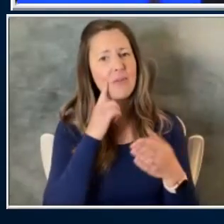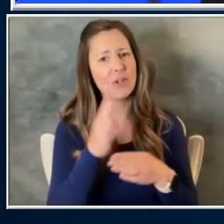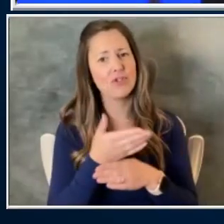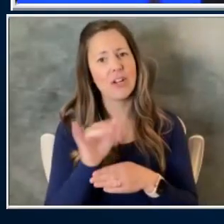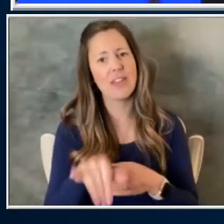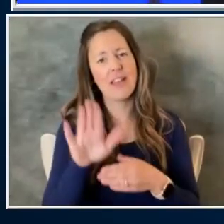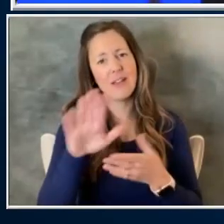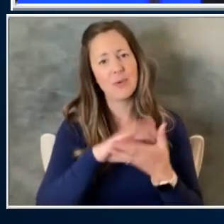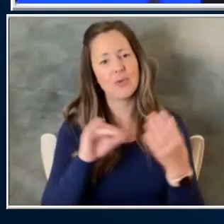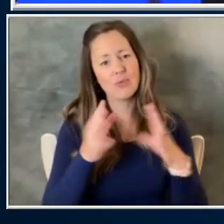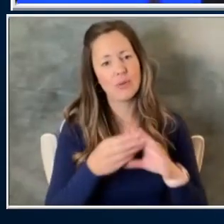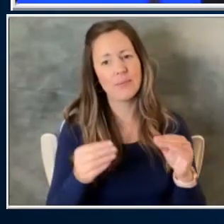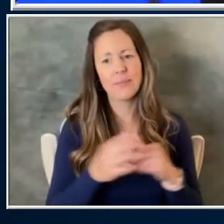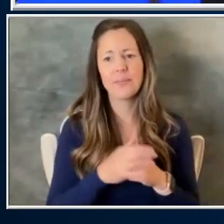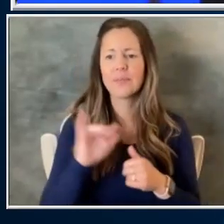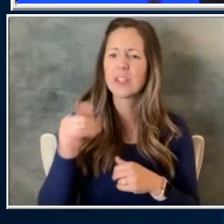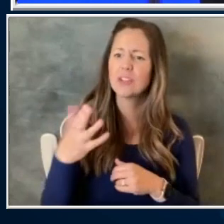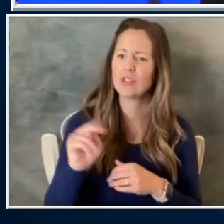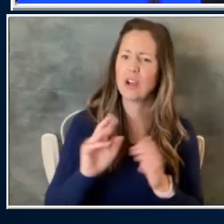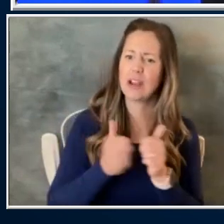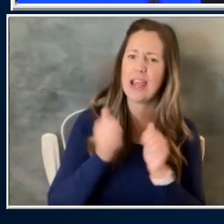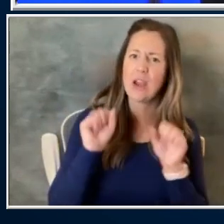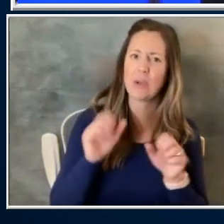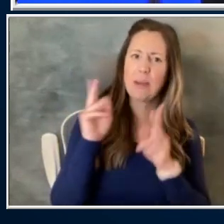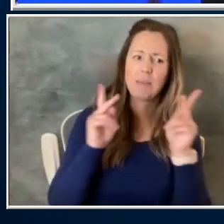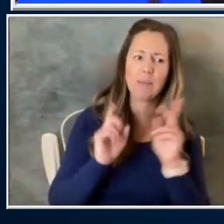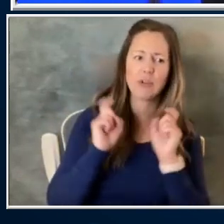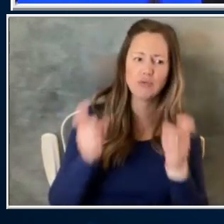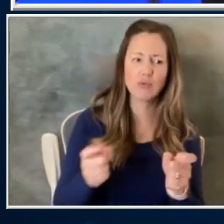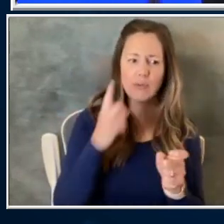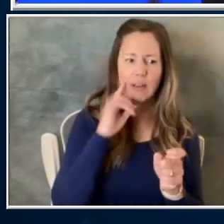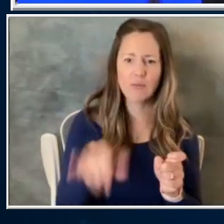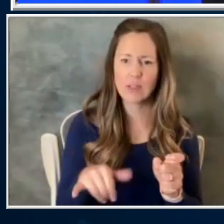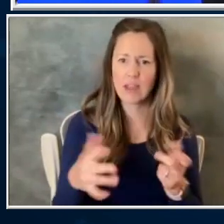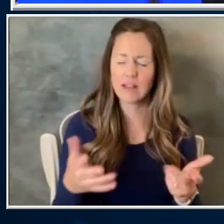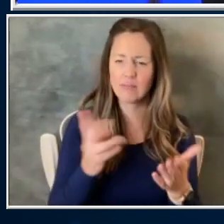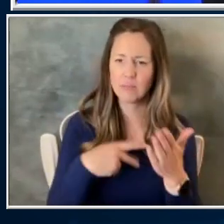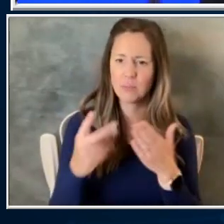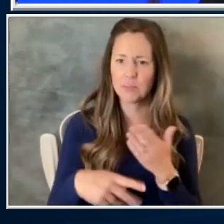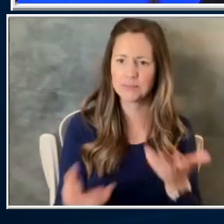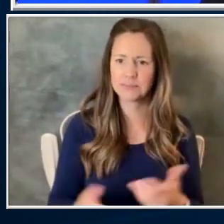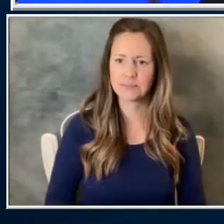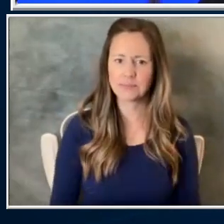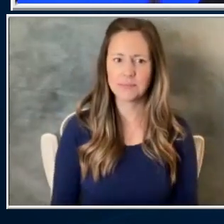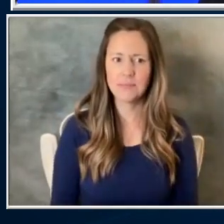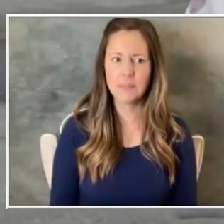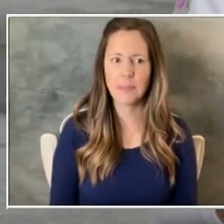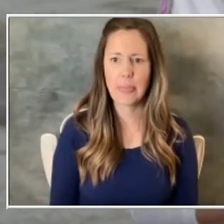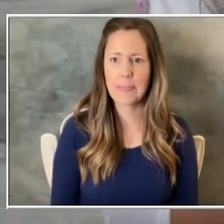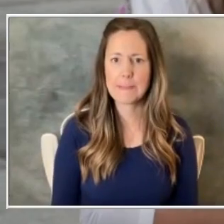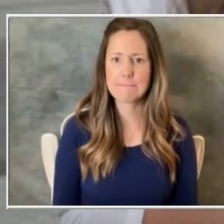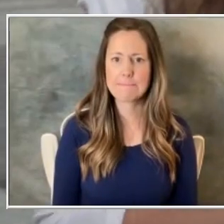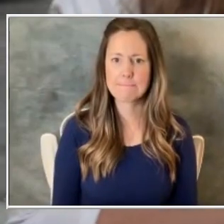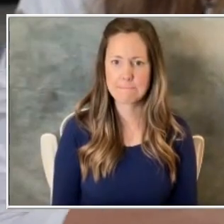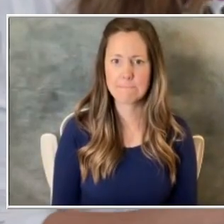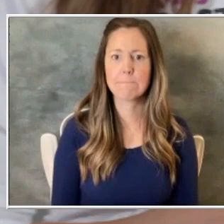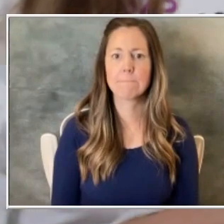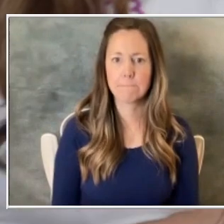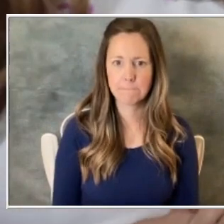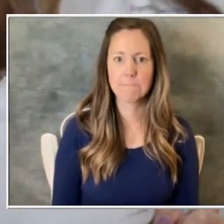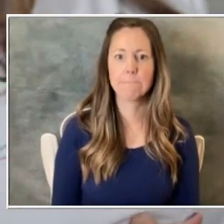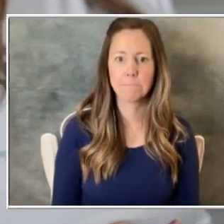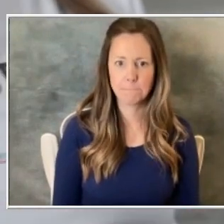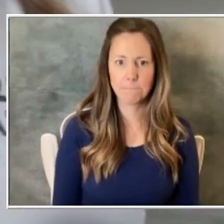story. John, how can people donate to Coast Ride if they don't want to ride? Yeah, so the best way to donate,